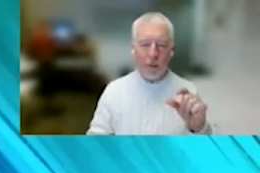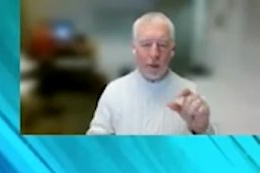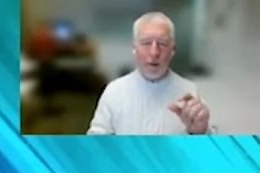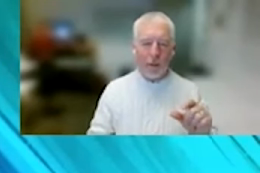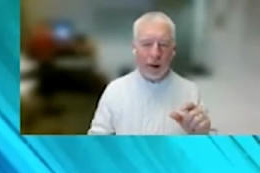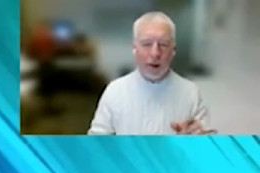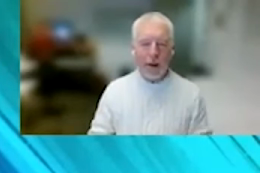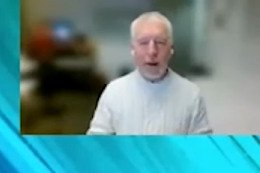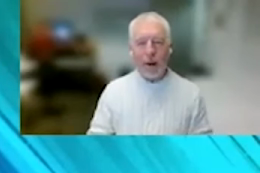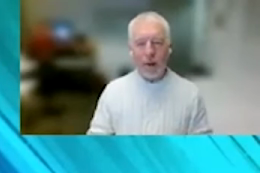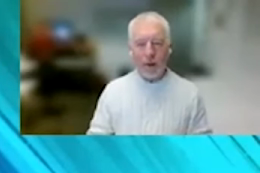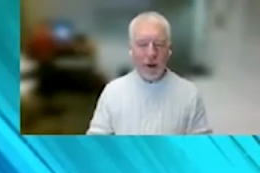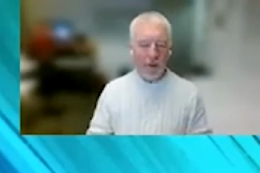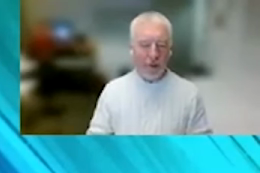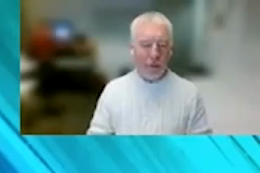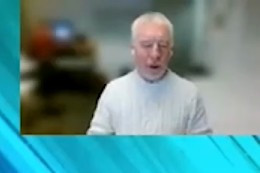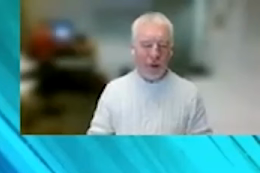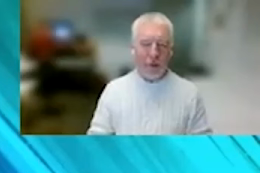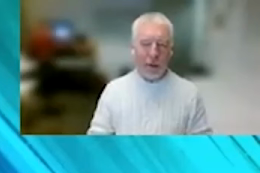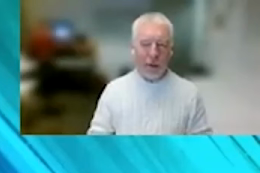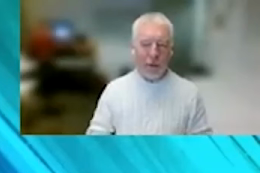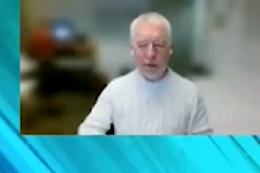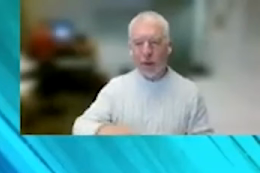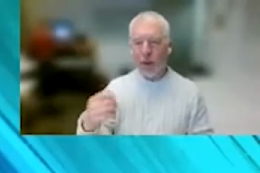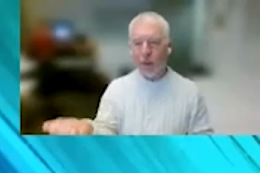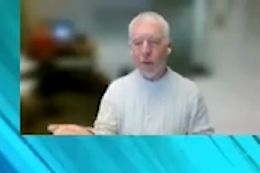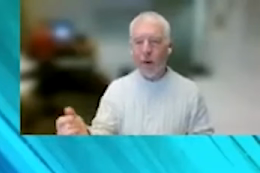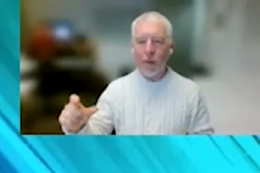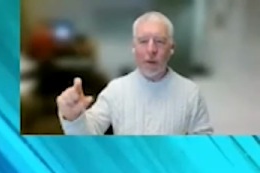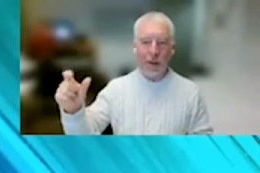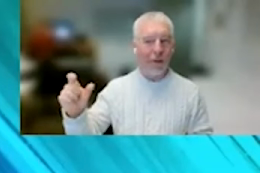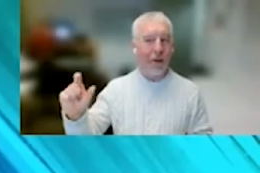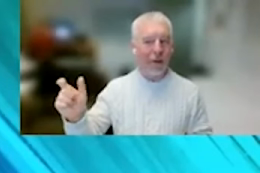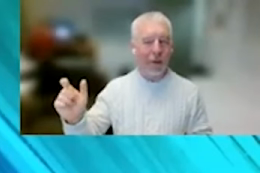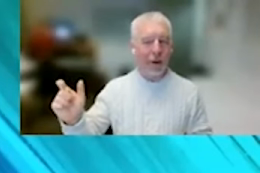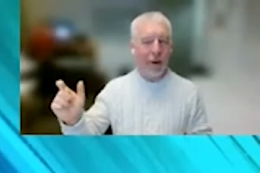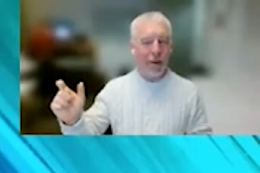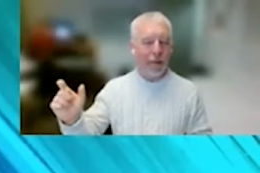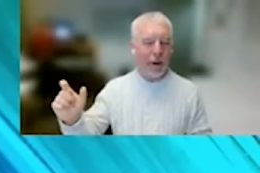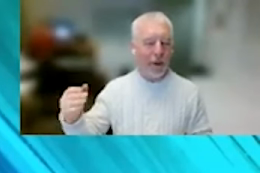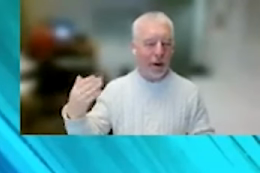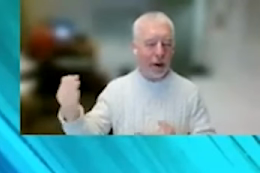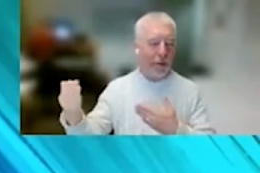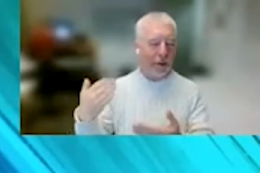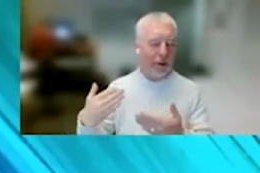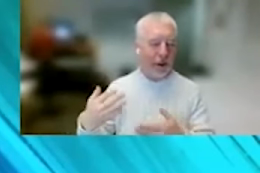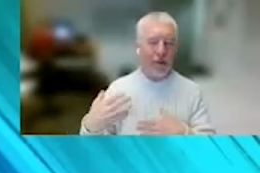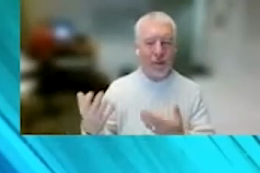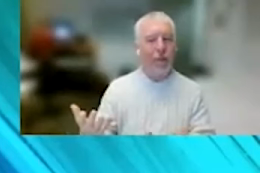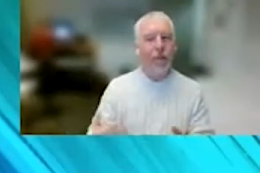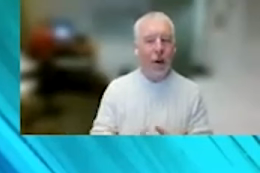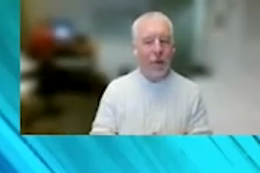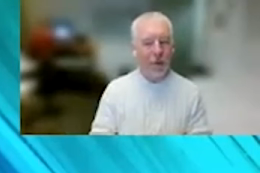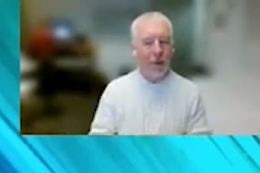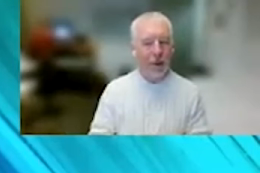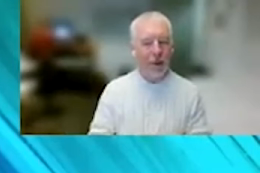top red looks very different from the brown just below it. But if you look at with protanopia, they look very similar. And if you had text on text,